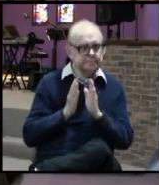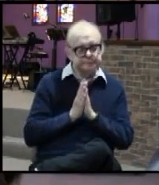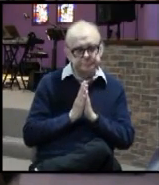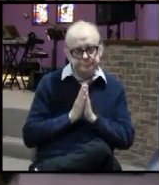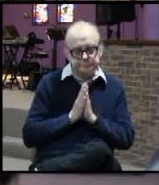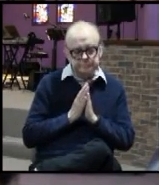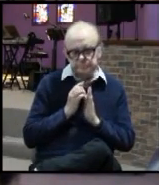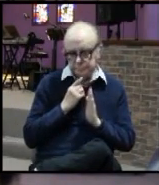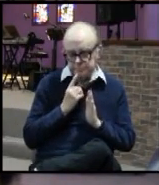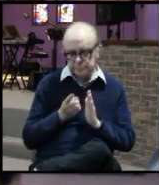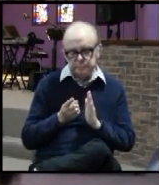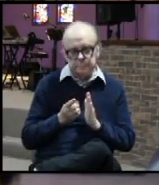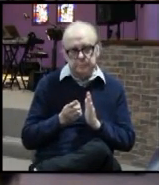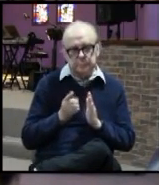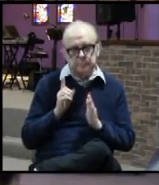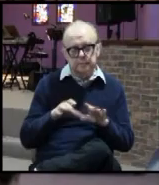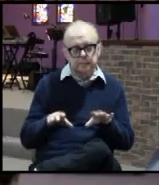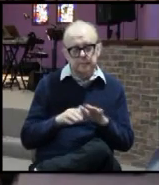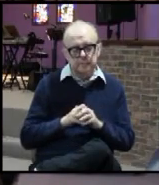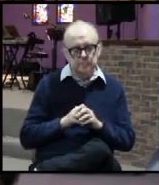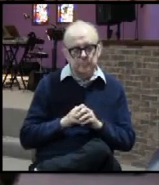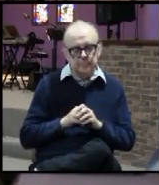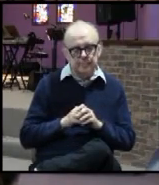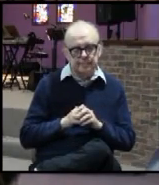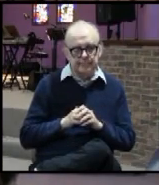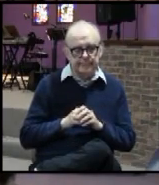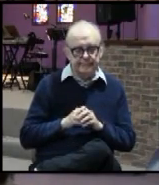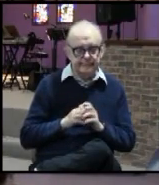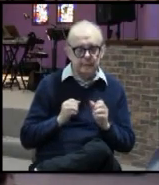say, here's what you need to do.